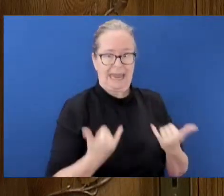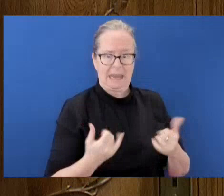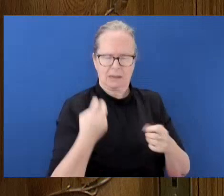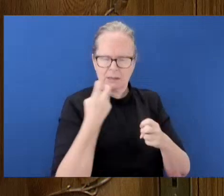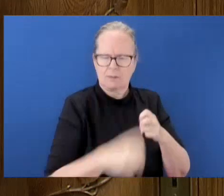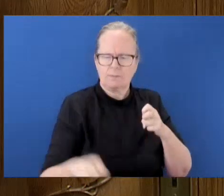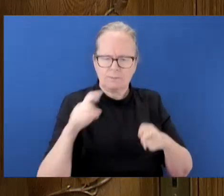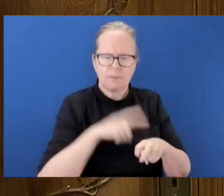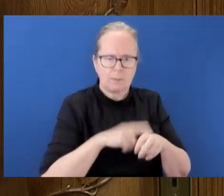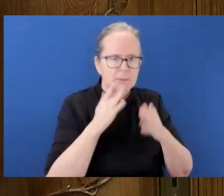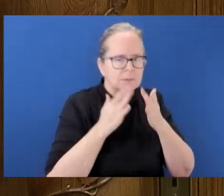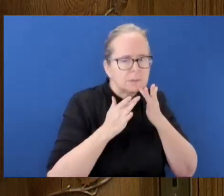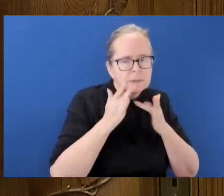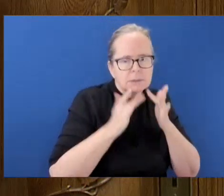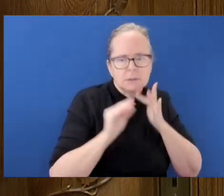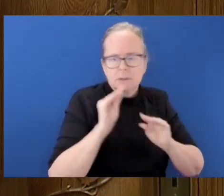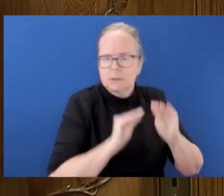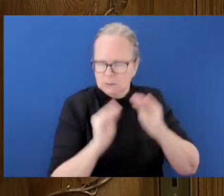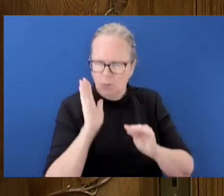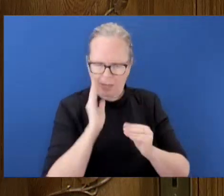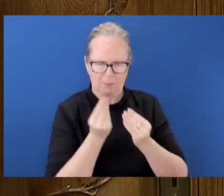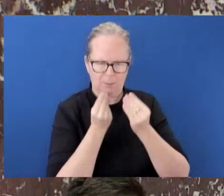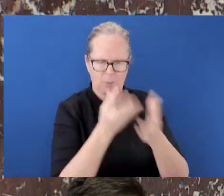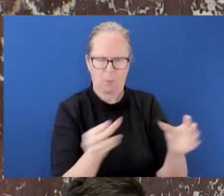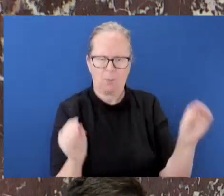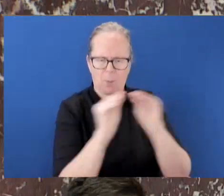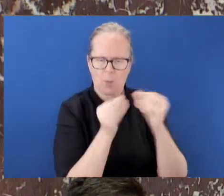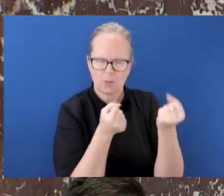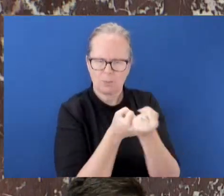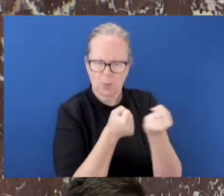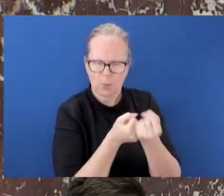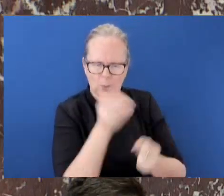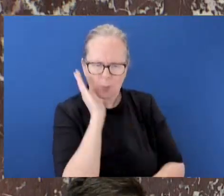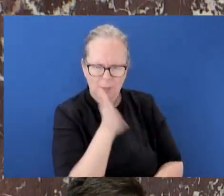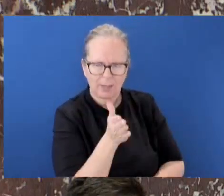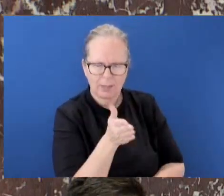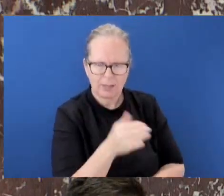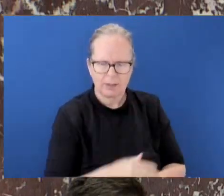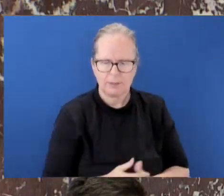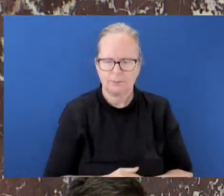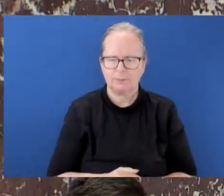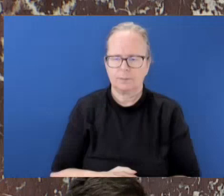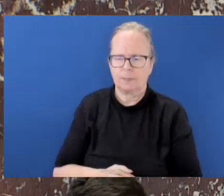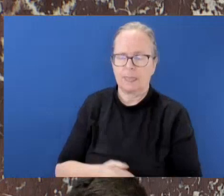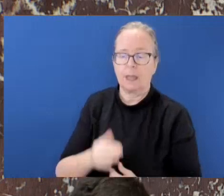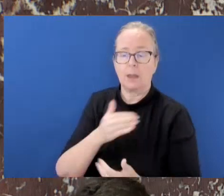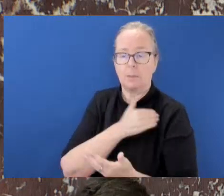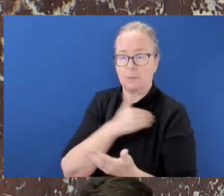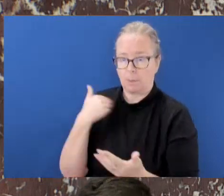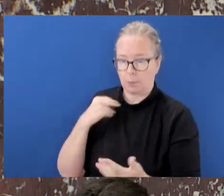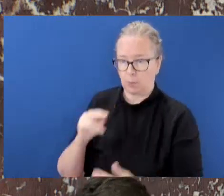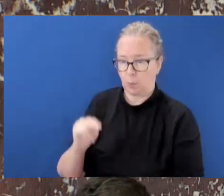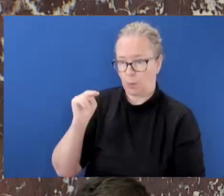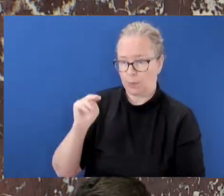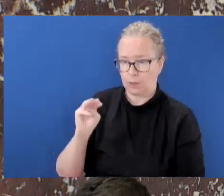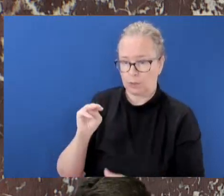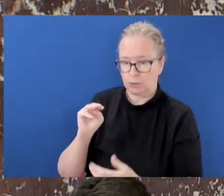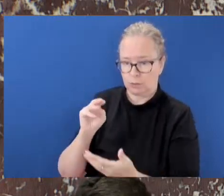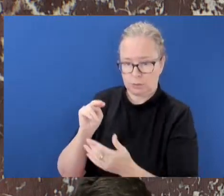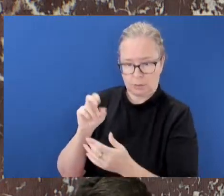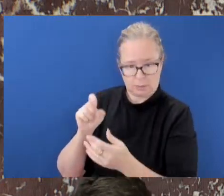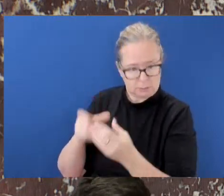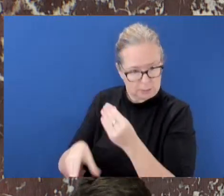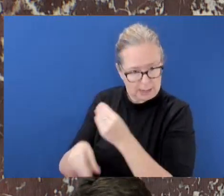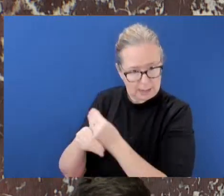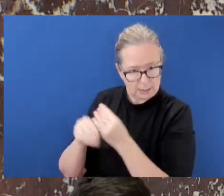Member for Kamloops North Thompson, supplemental. Thank you very much, Mr. Speaker. Yet again, a total disconnect from this government. The whole point is that people